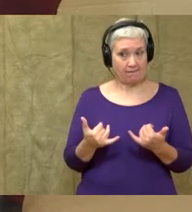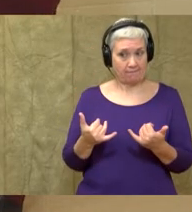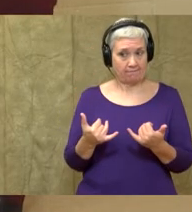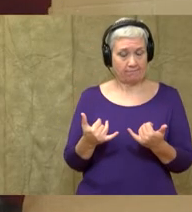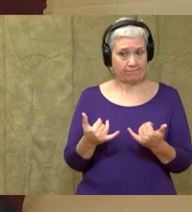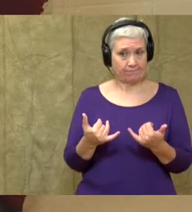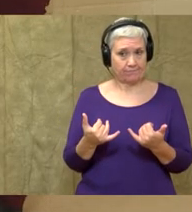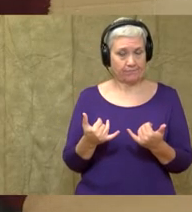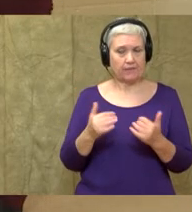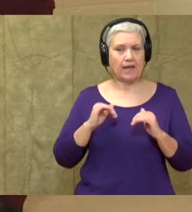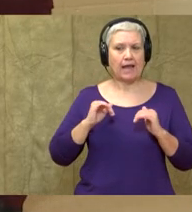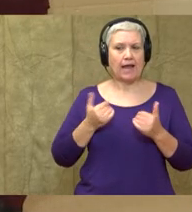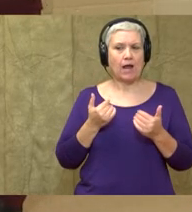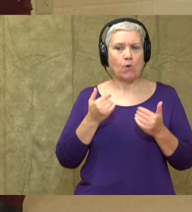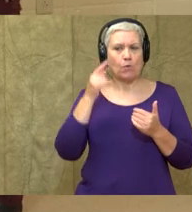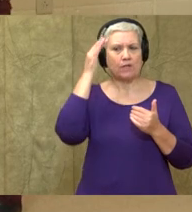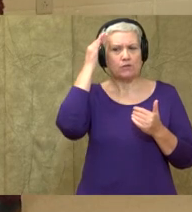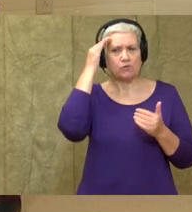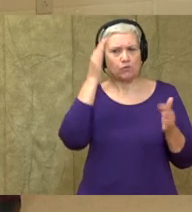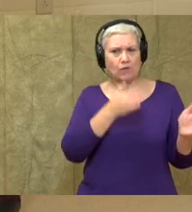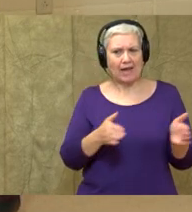is how would your strategy change,